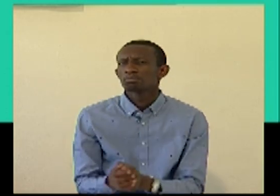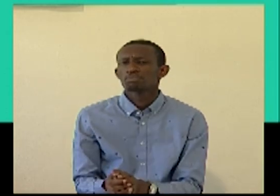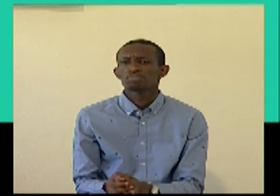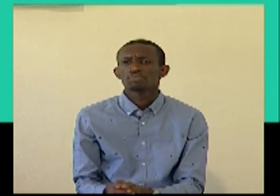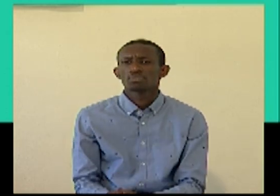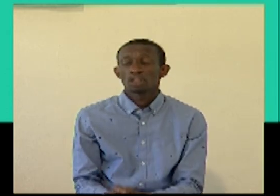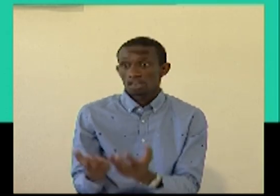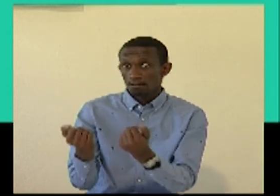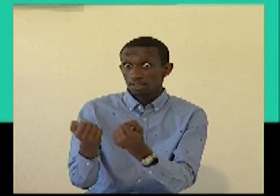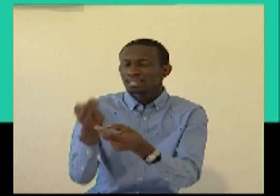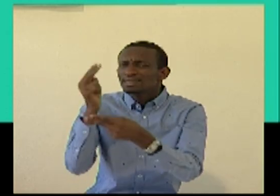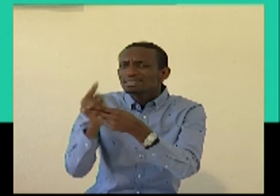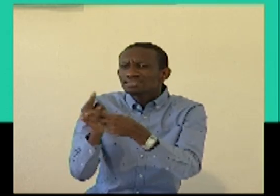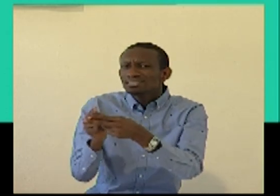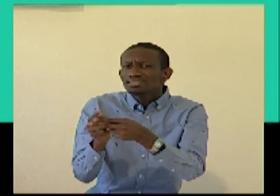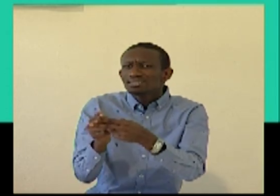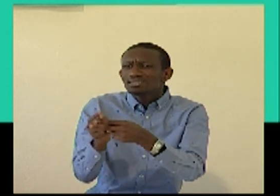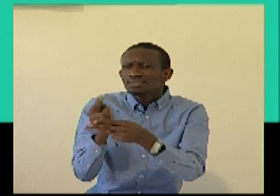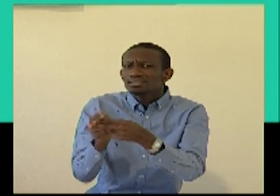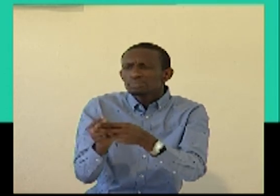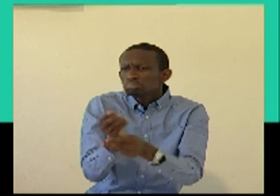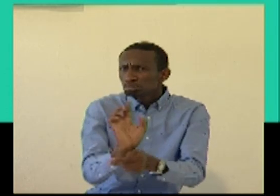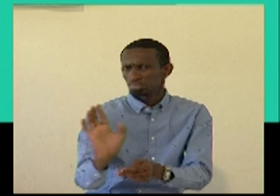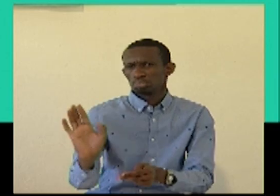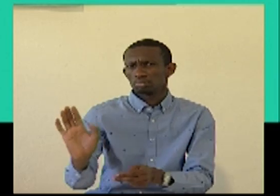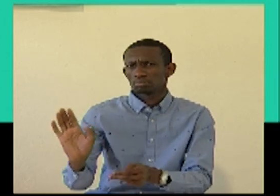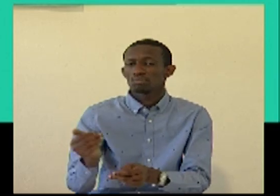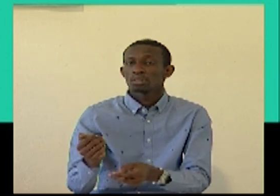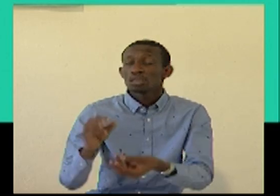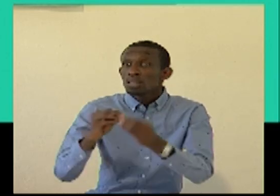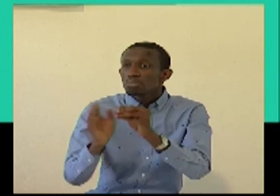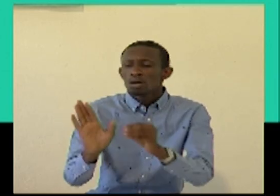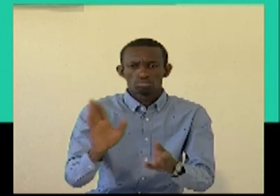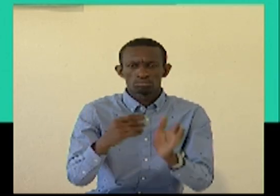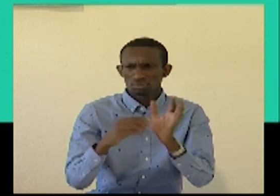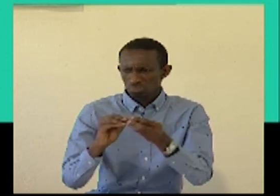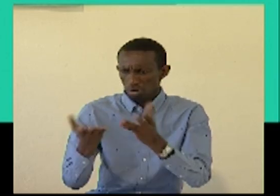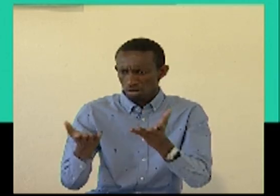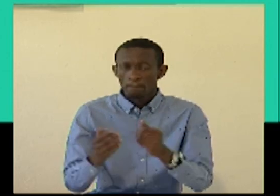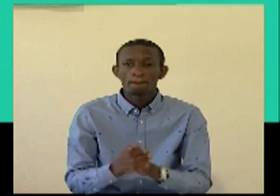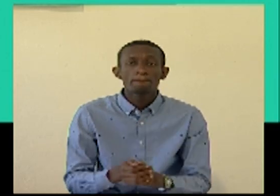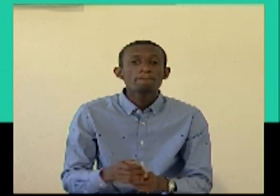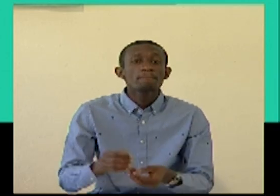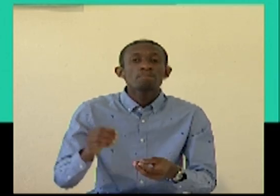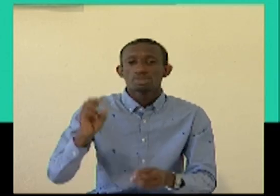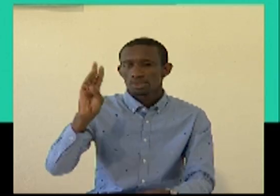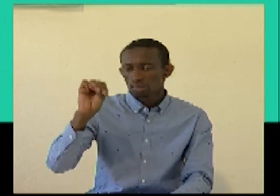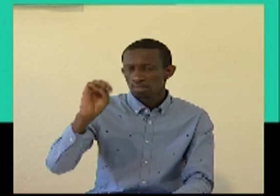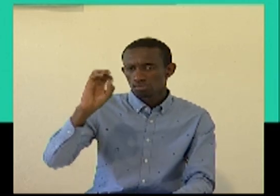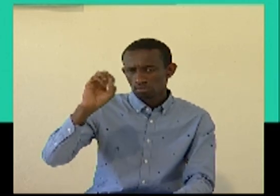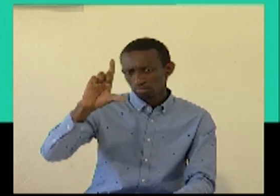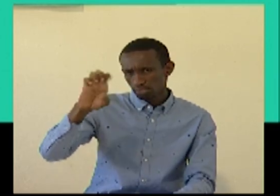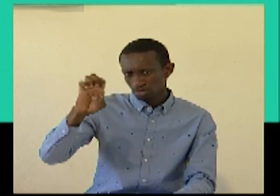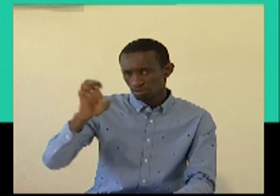having a particular number. And what is that number? The number is here. A mole is a set of